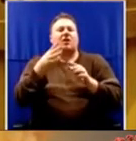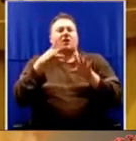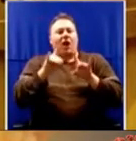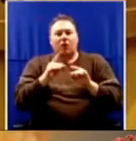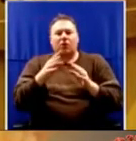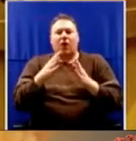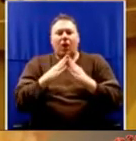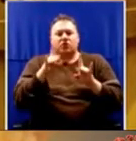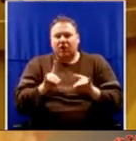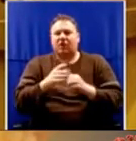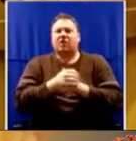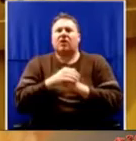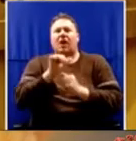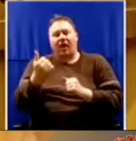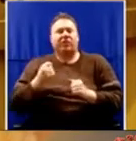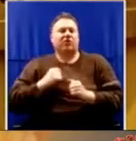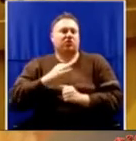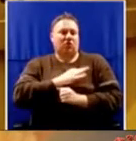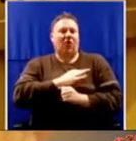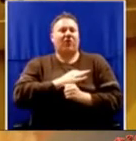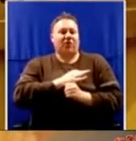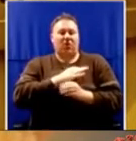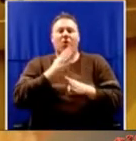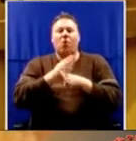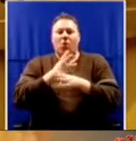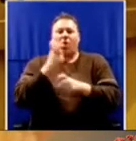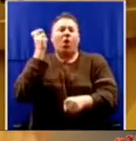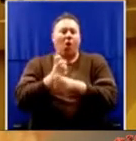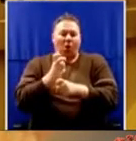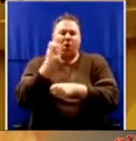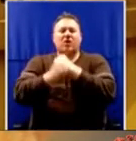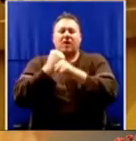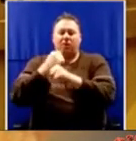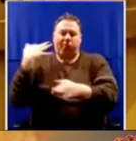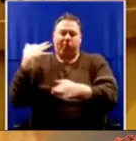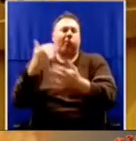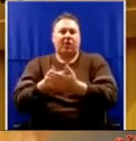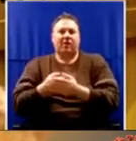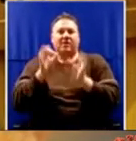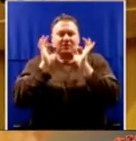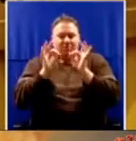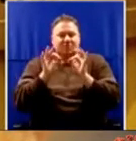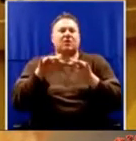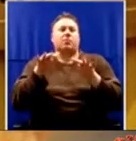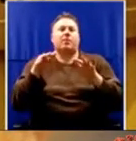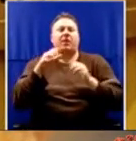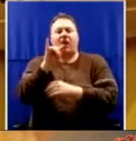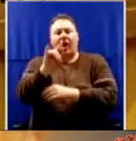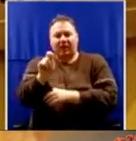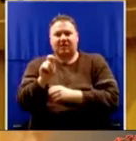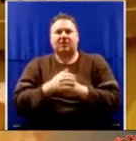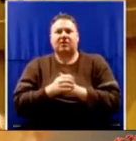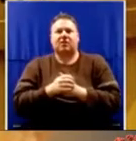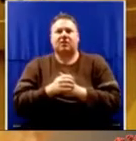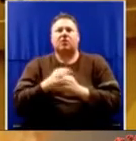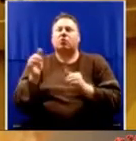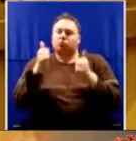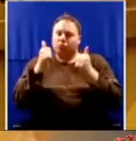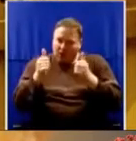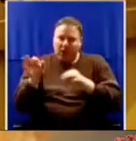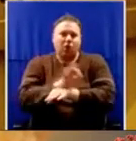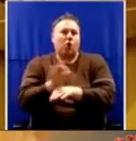hard work during this past challenging year, particularly those in the IT section. Well done with arrangements, well done